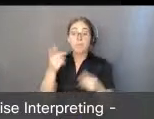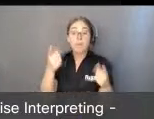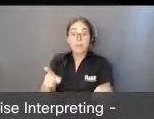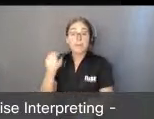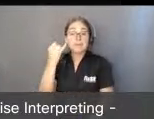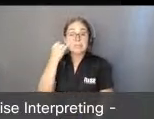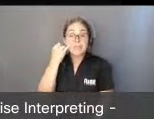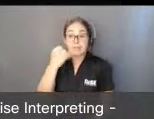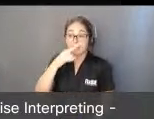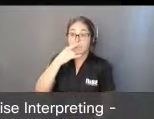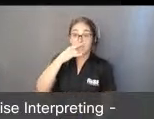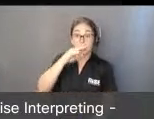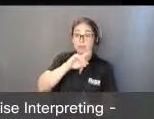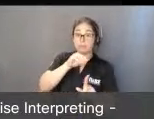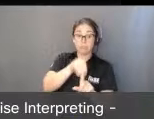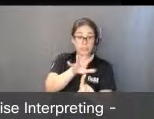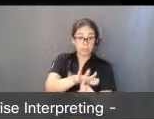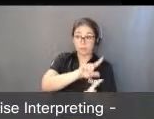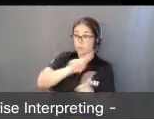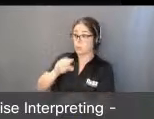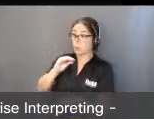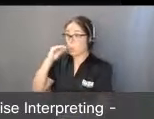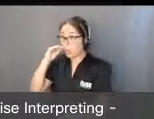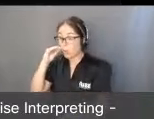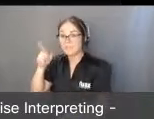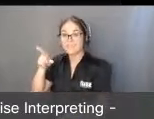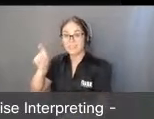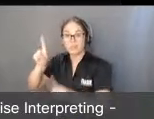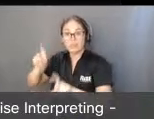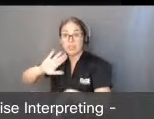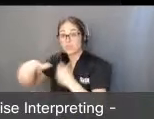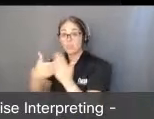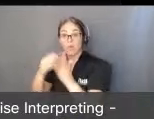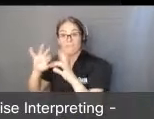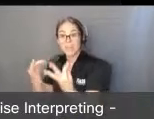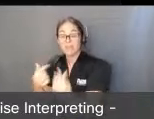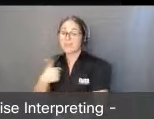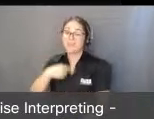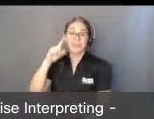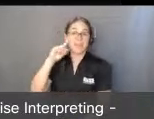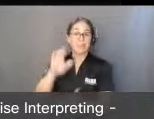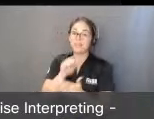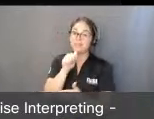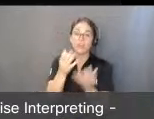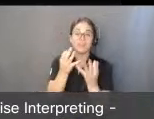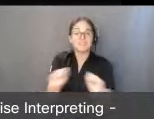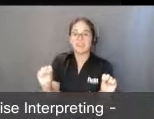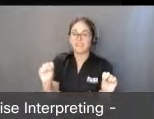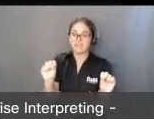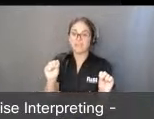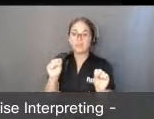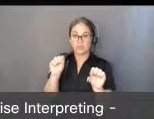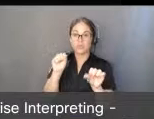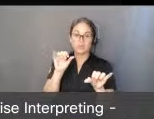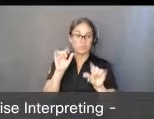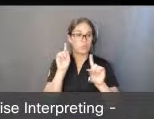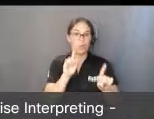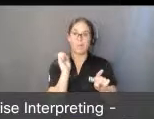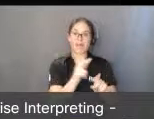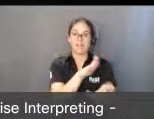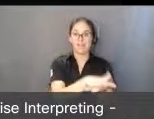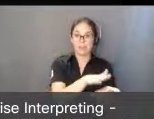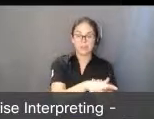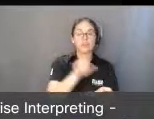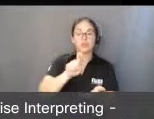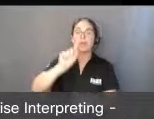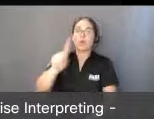get tested and quarantined? I believe it is not safe at all to let the kids go to school, whether it's 50% in person. It should be strictly remote